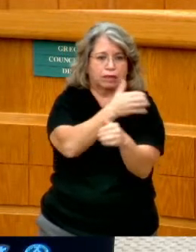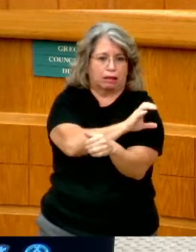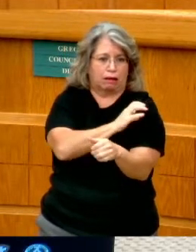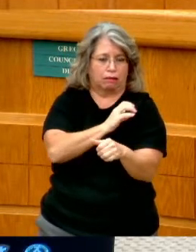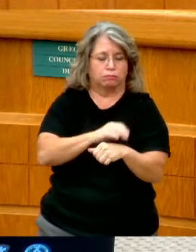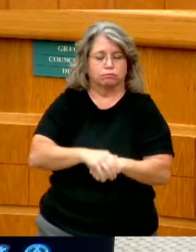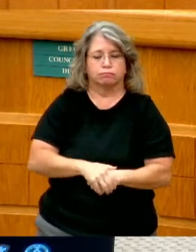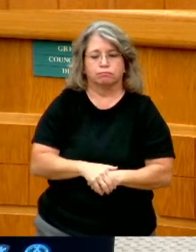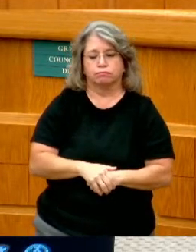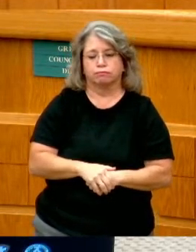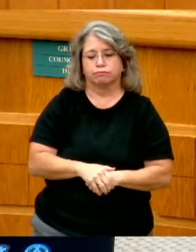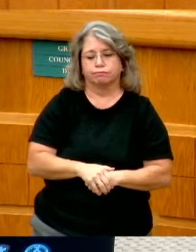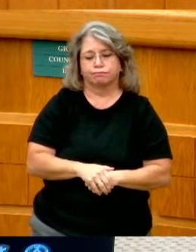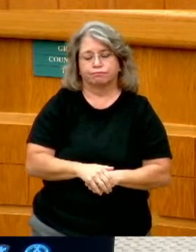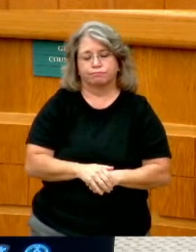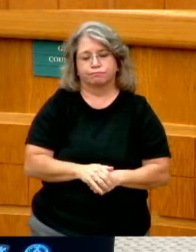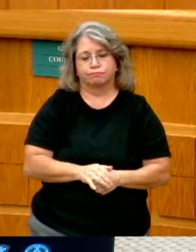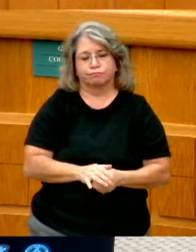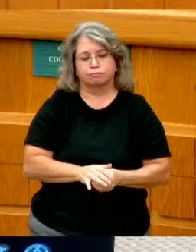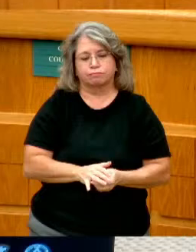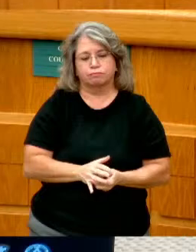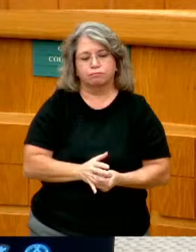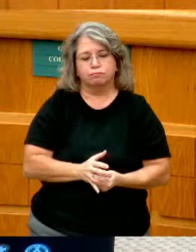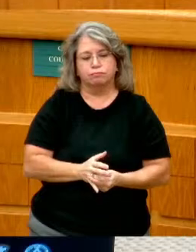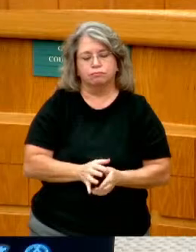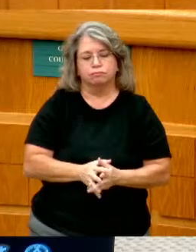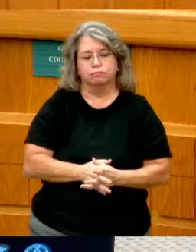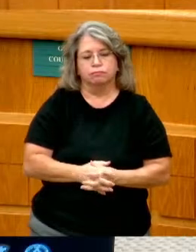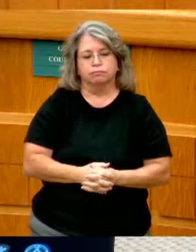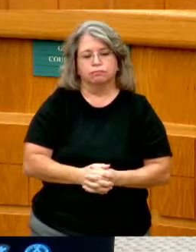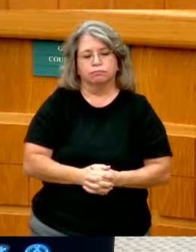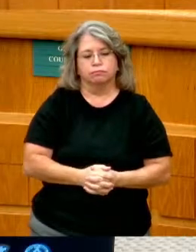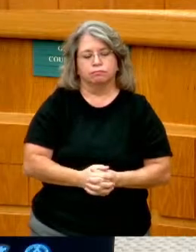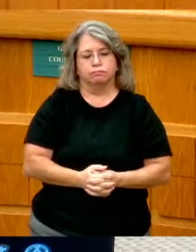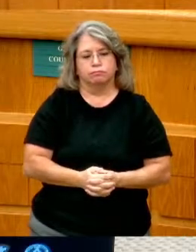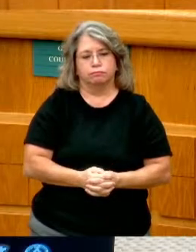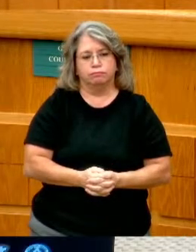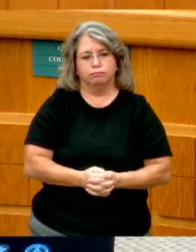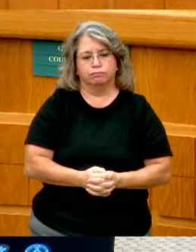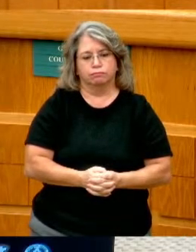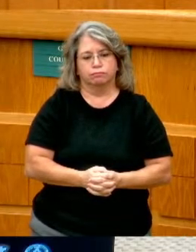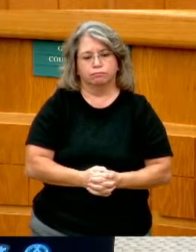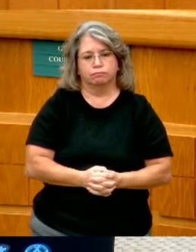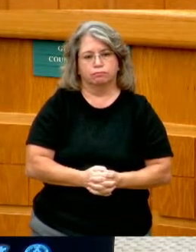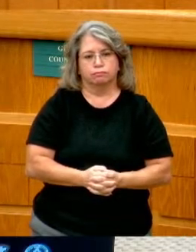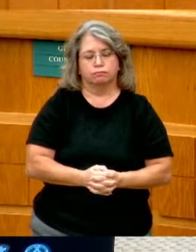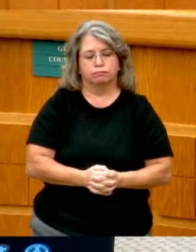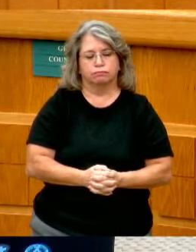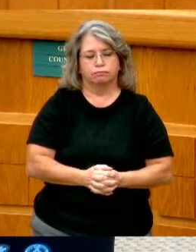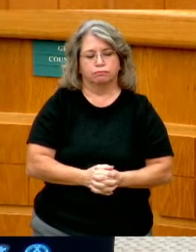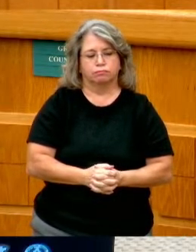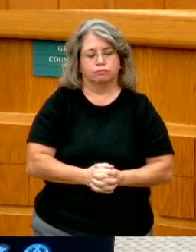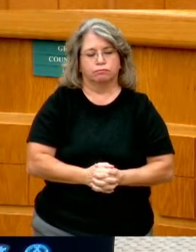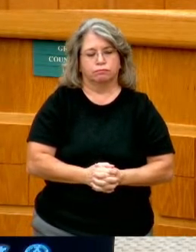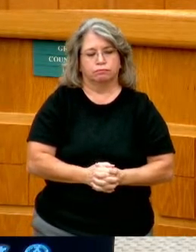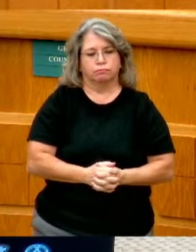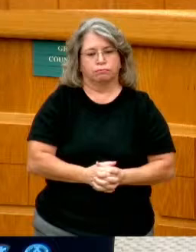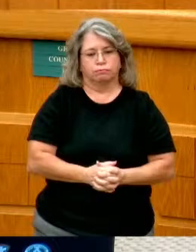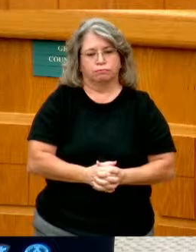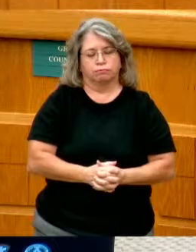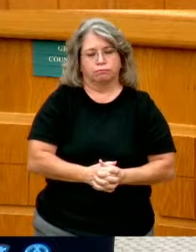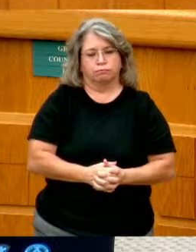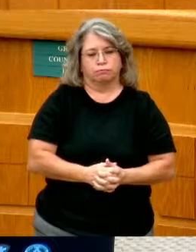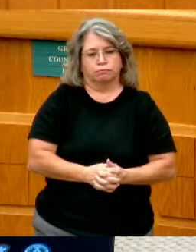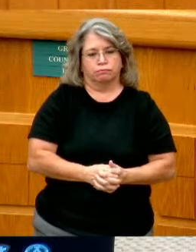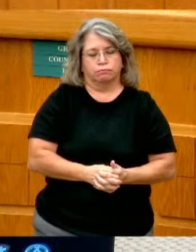lo que si solo tiene un teléfono fijo, no obtendrá su enlace mágico. Una alerta inversa se envía como mensaje de texto y como llamada